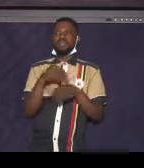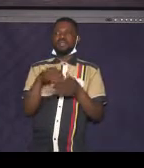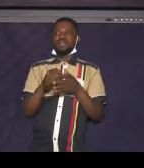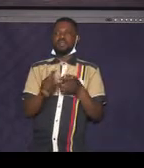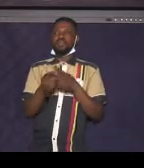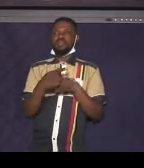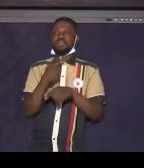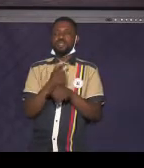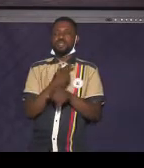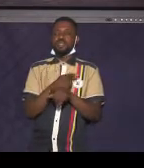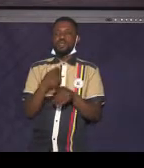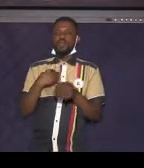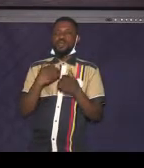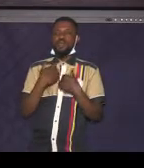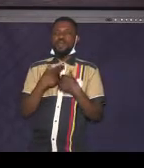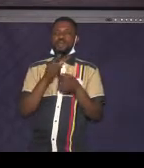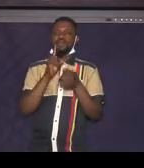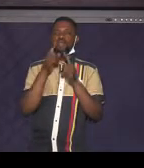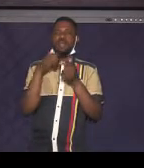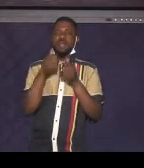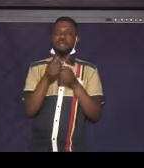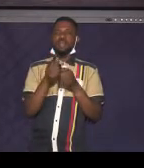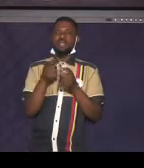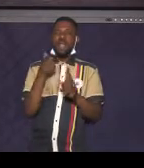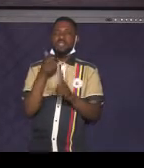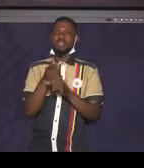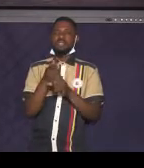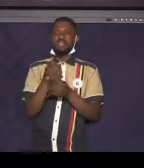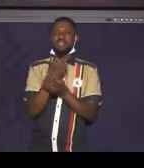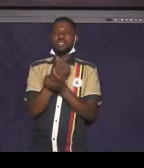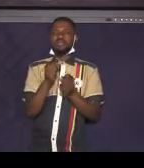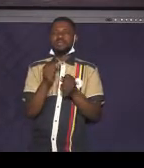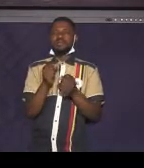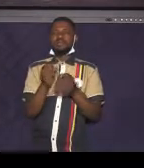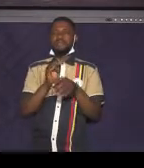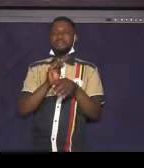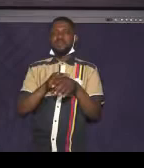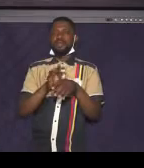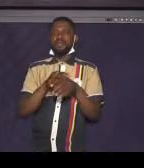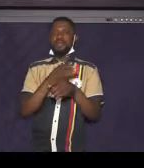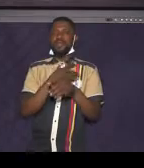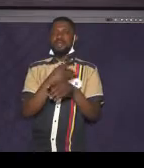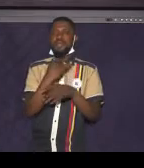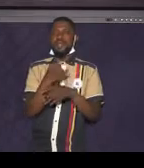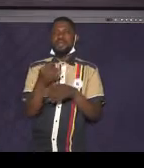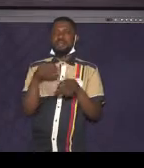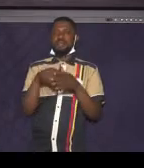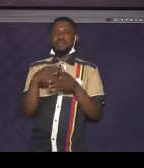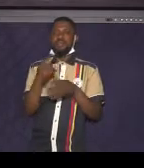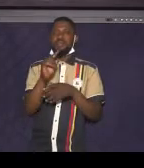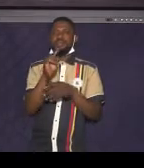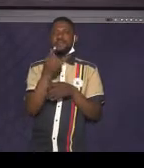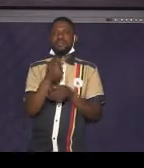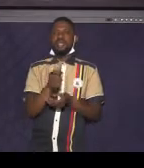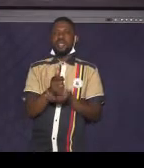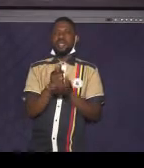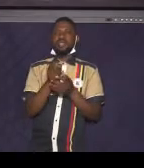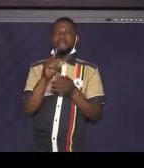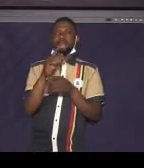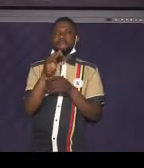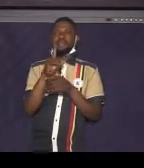today's lesson, we have talked about accident, safety precautions, and the items in the first aid